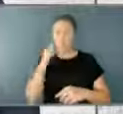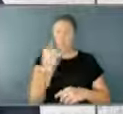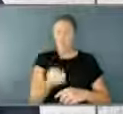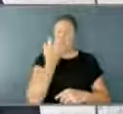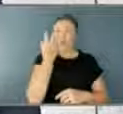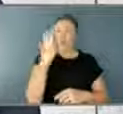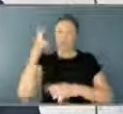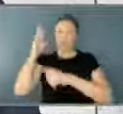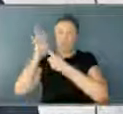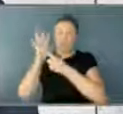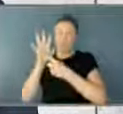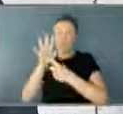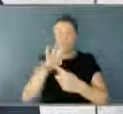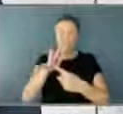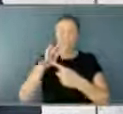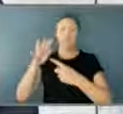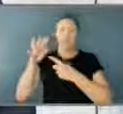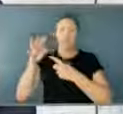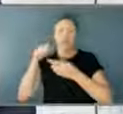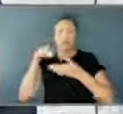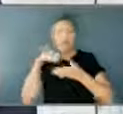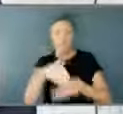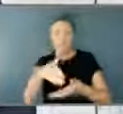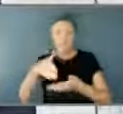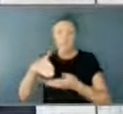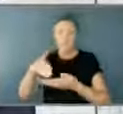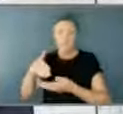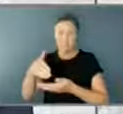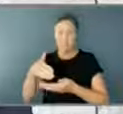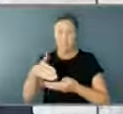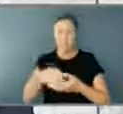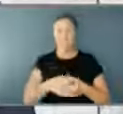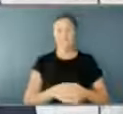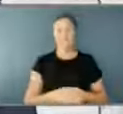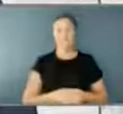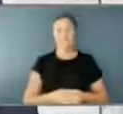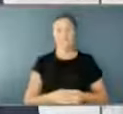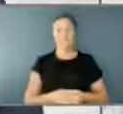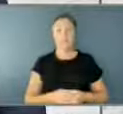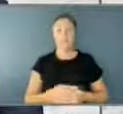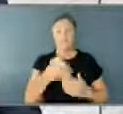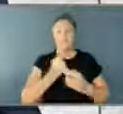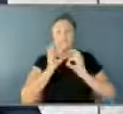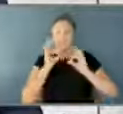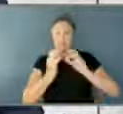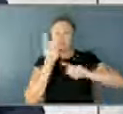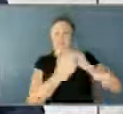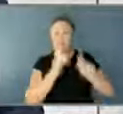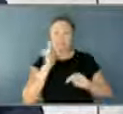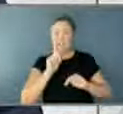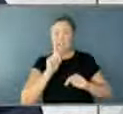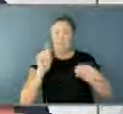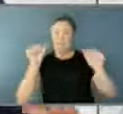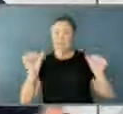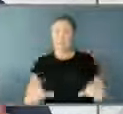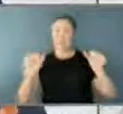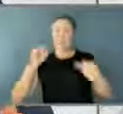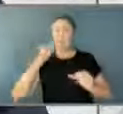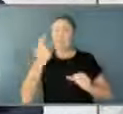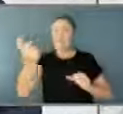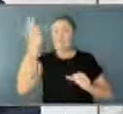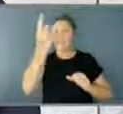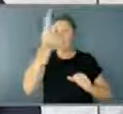Western Australia under the National Aerial Firefighting Arrangements. There were meetings yesterday that further address those issues and taking the